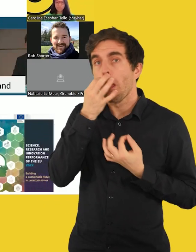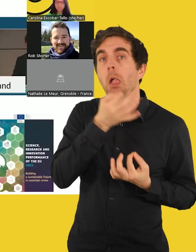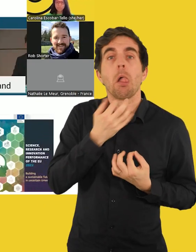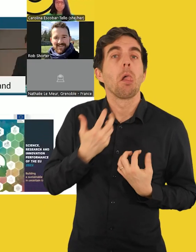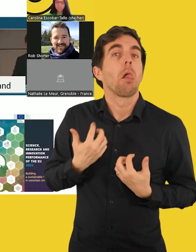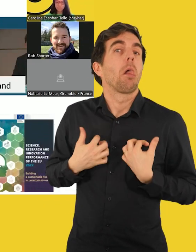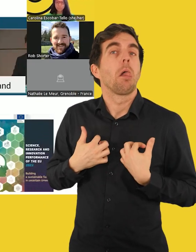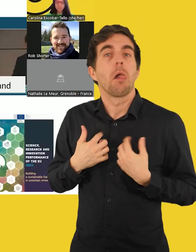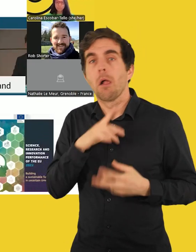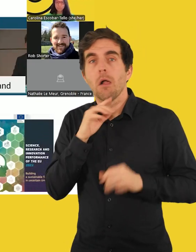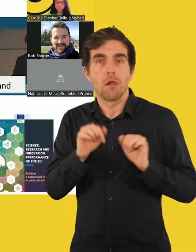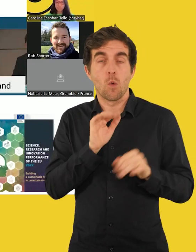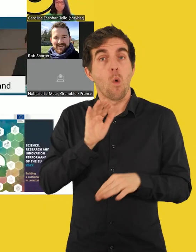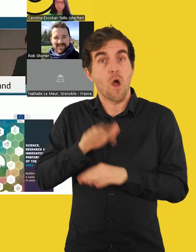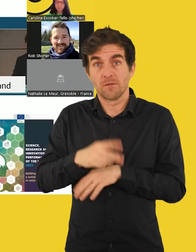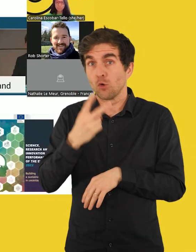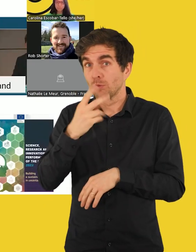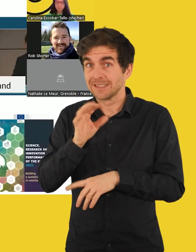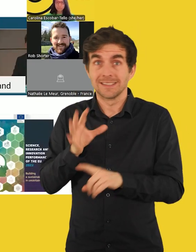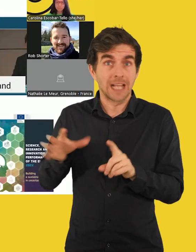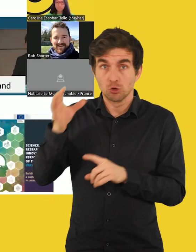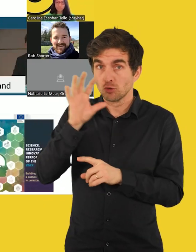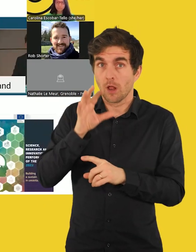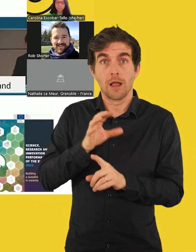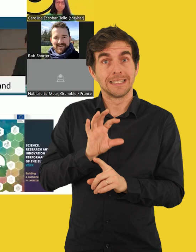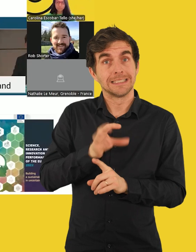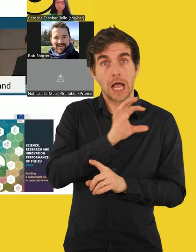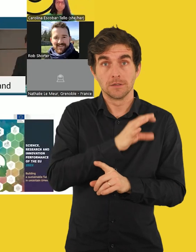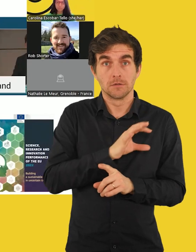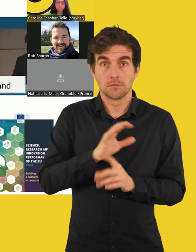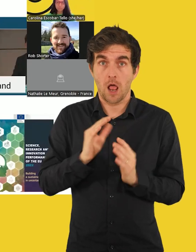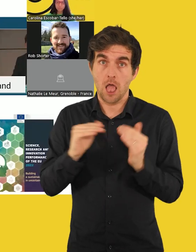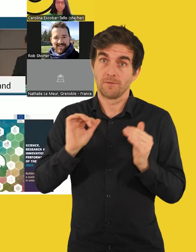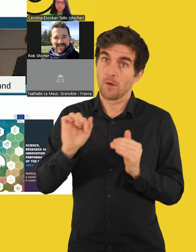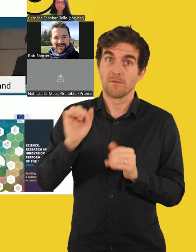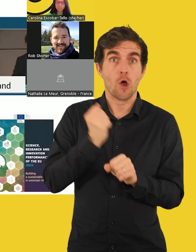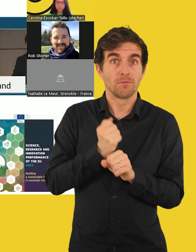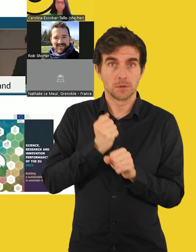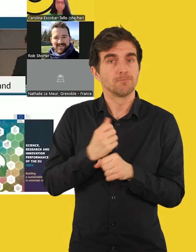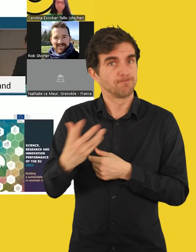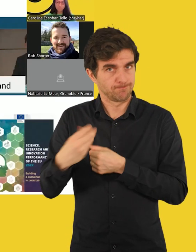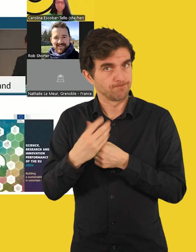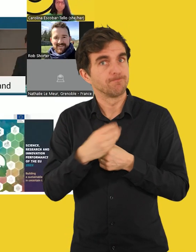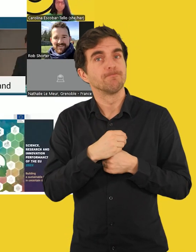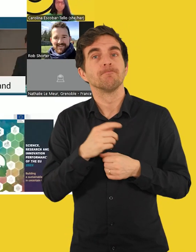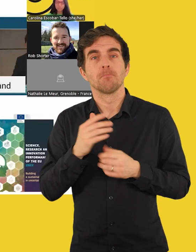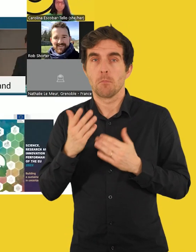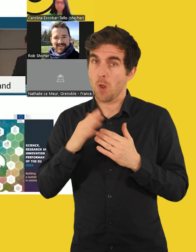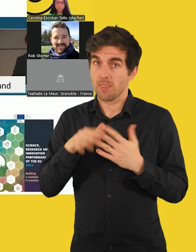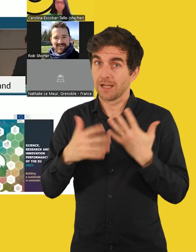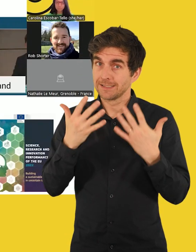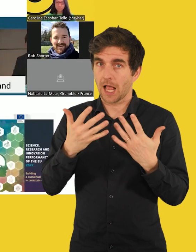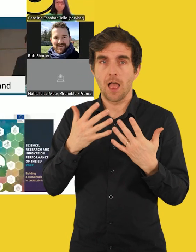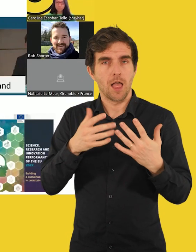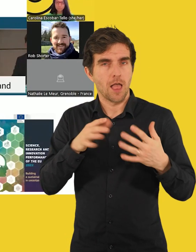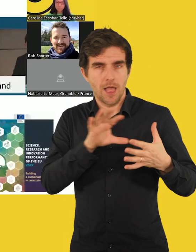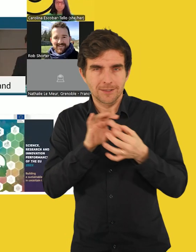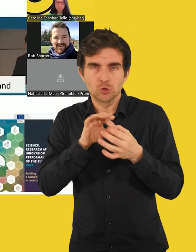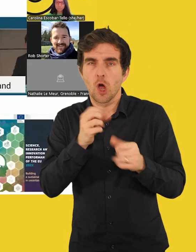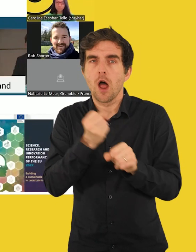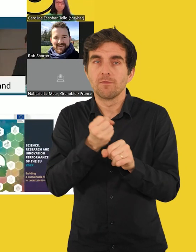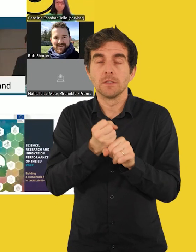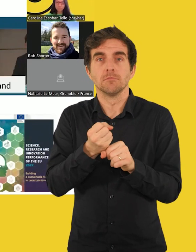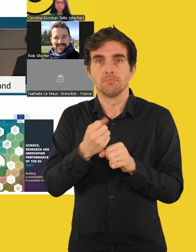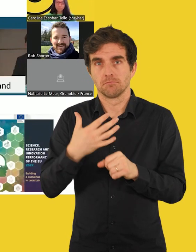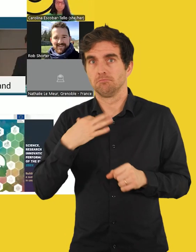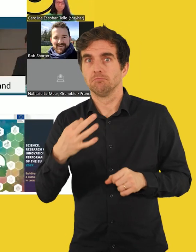governments start to get interested. We've seen over 20 national and state level governments get engaged. More than 10 intergovernmental